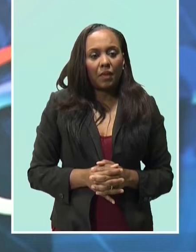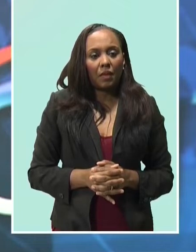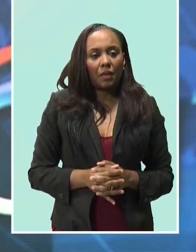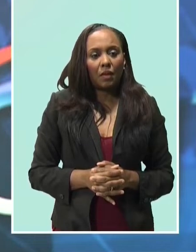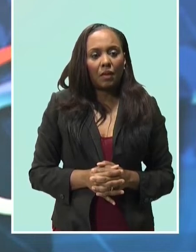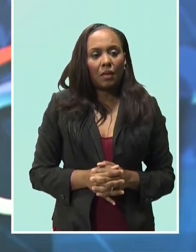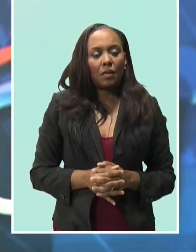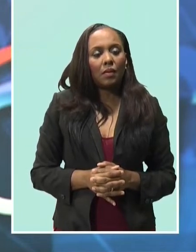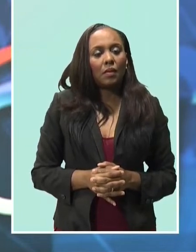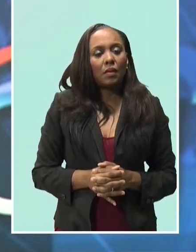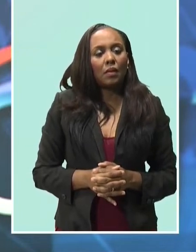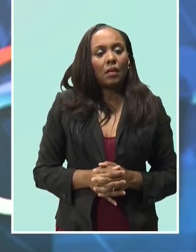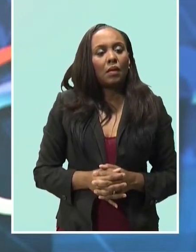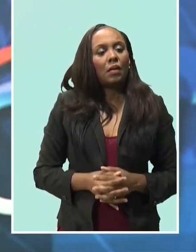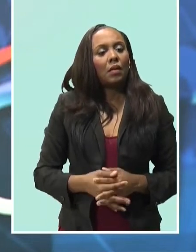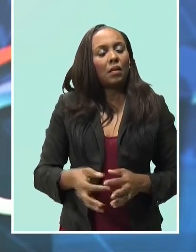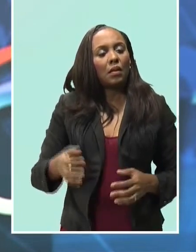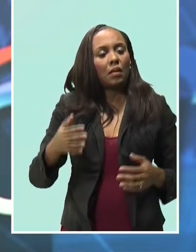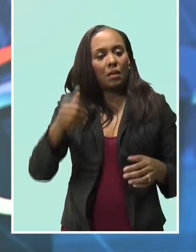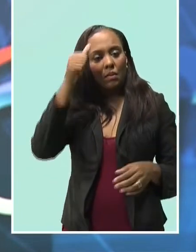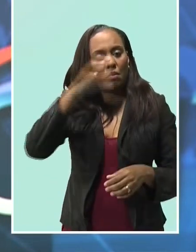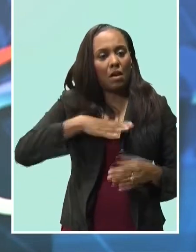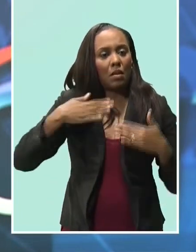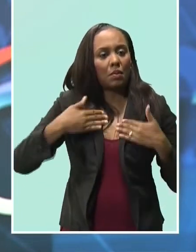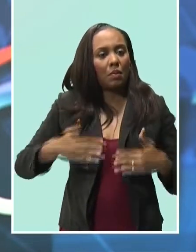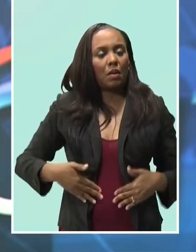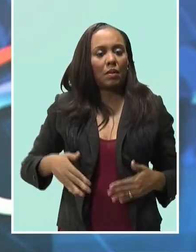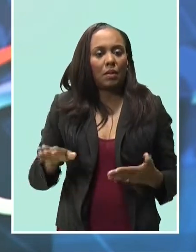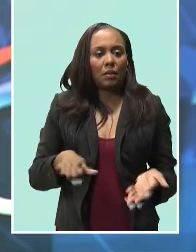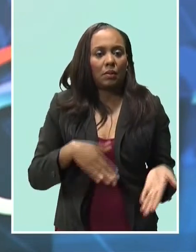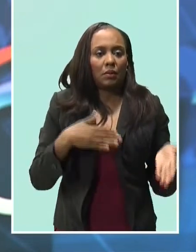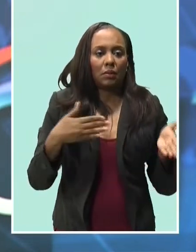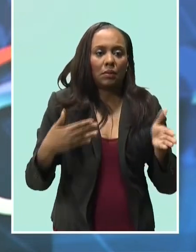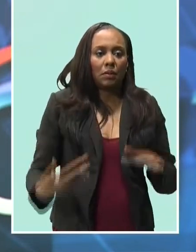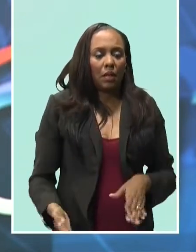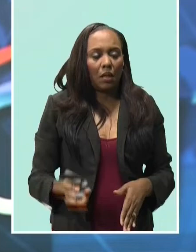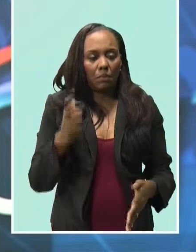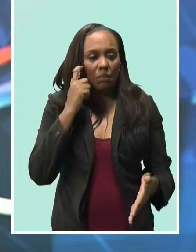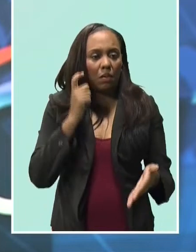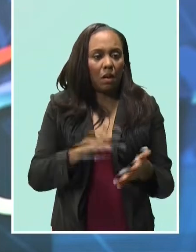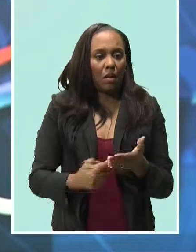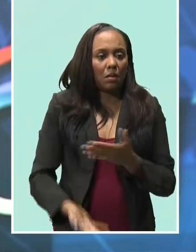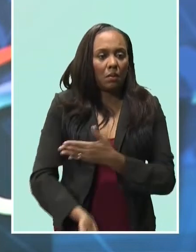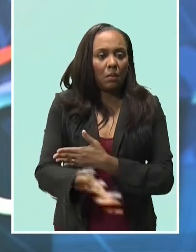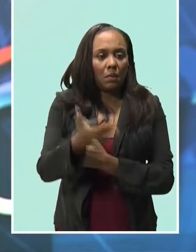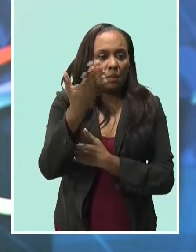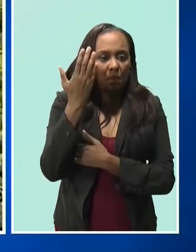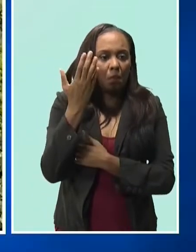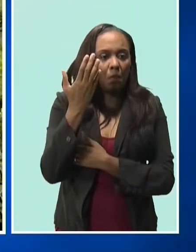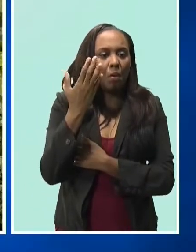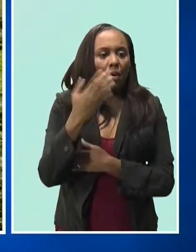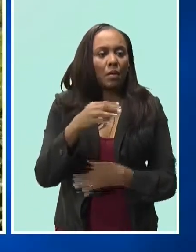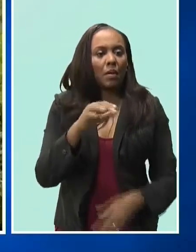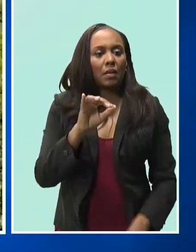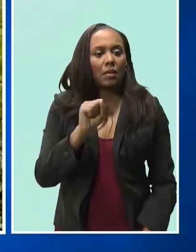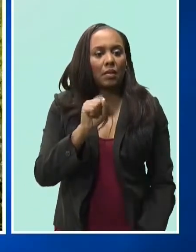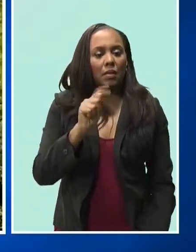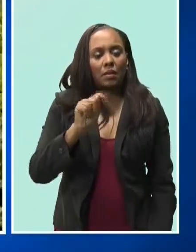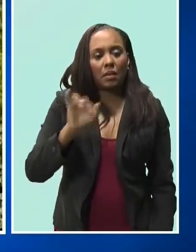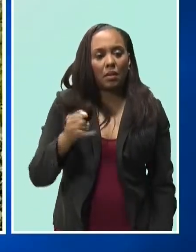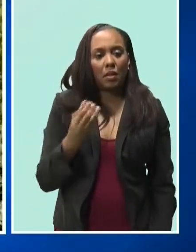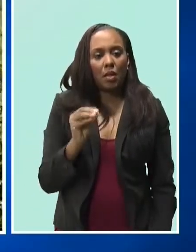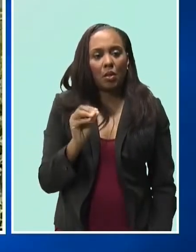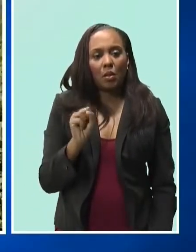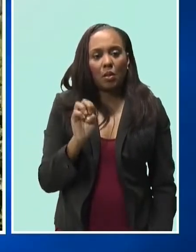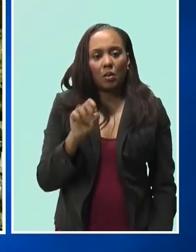The decomposed body of a man was discovered this morning in an abandoned building at the Old Powell Spring Hotel at Basham, St. Joseph.